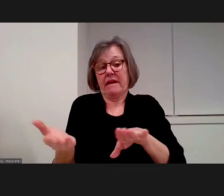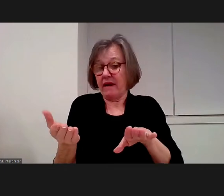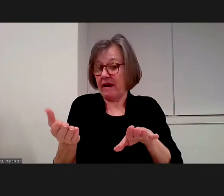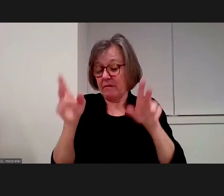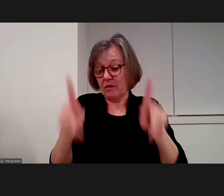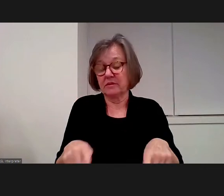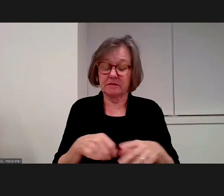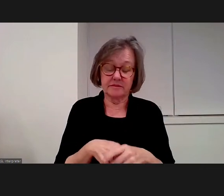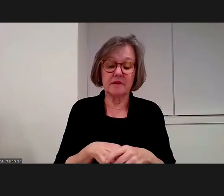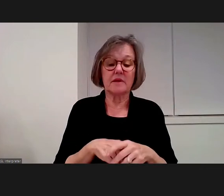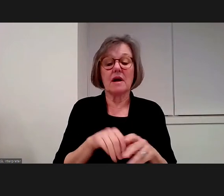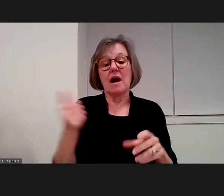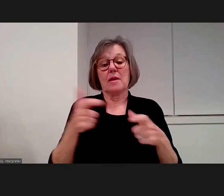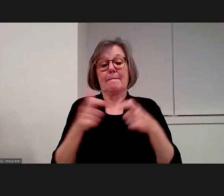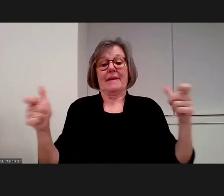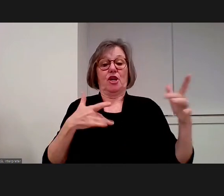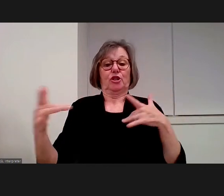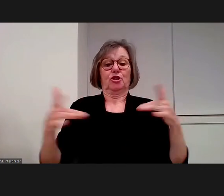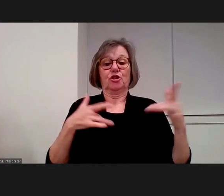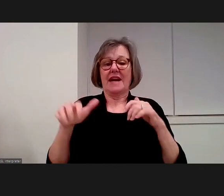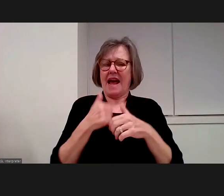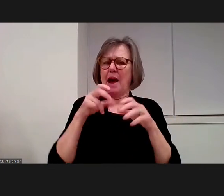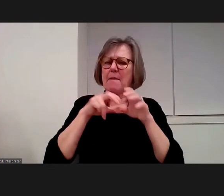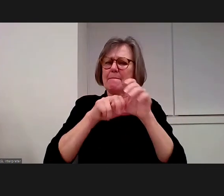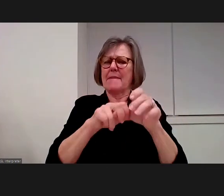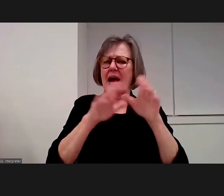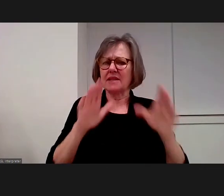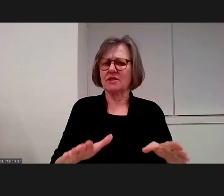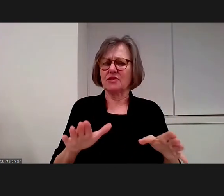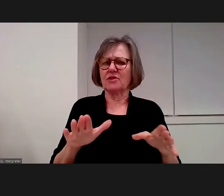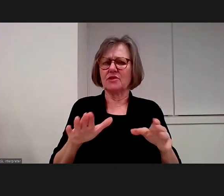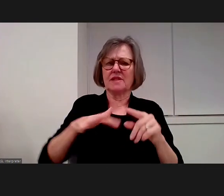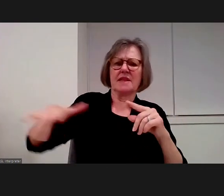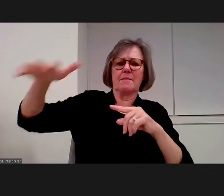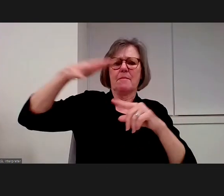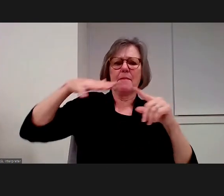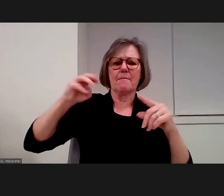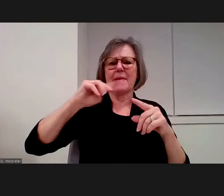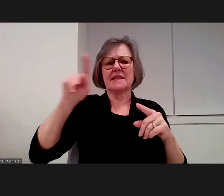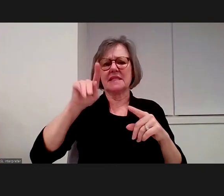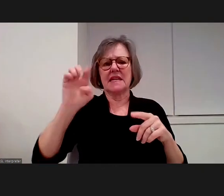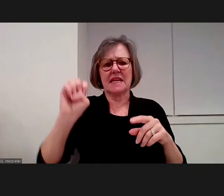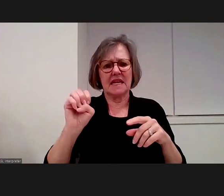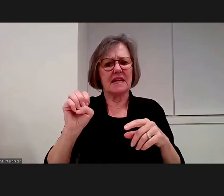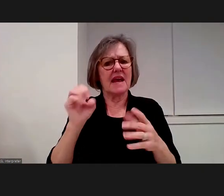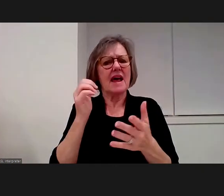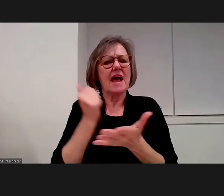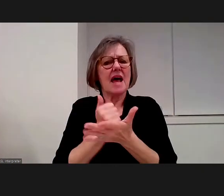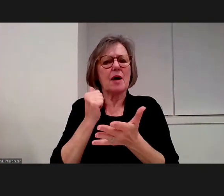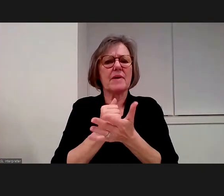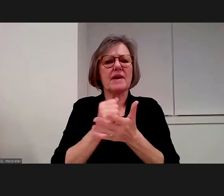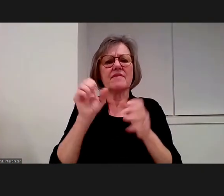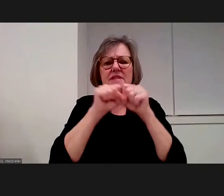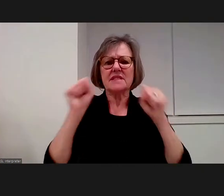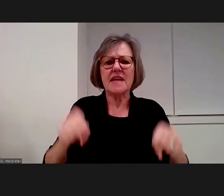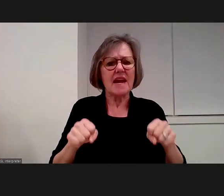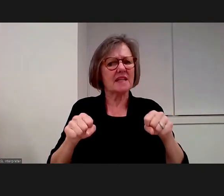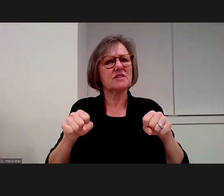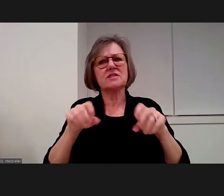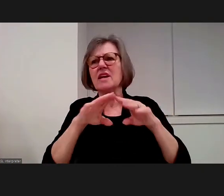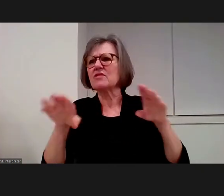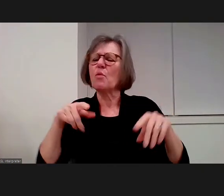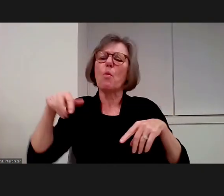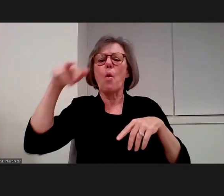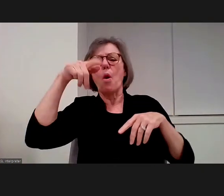My other big concern is how will passengers in the mezzanine get help if station agents are walking around on the platform or vice